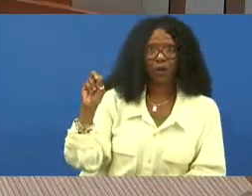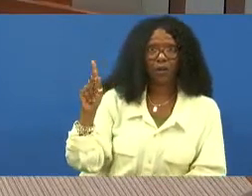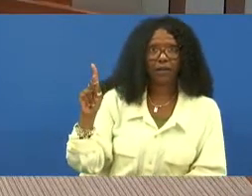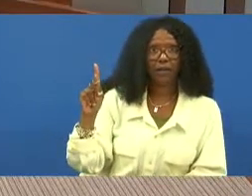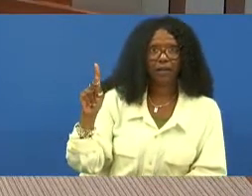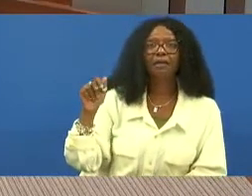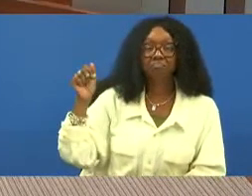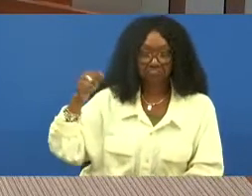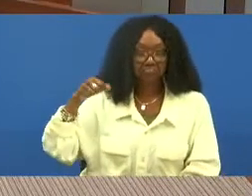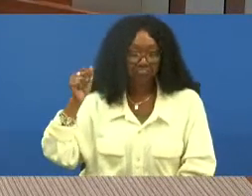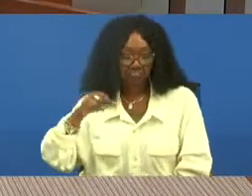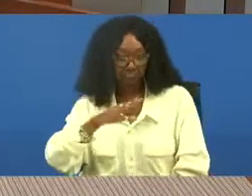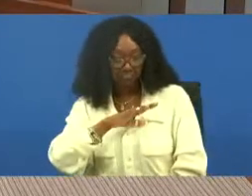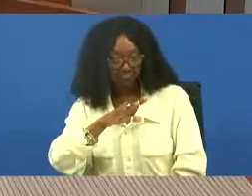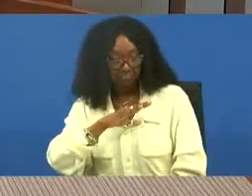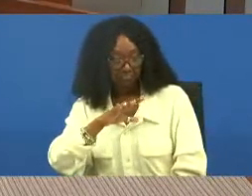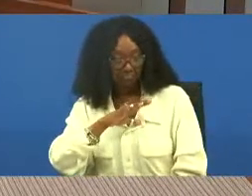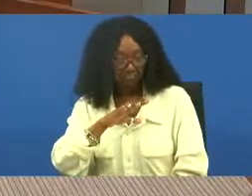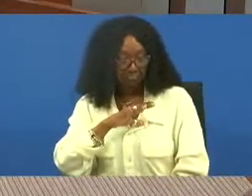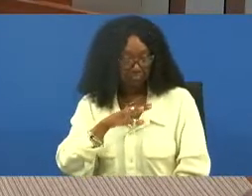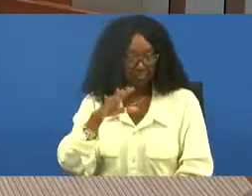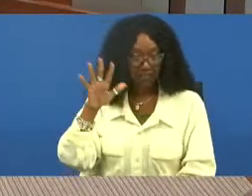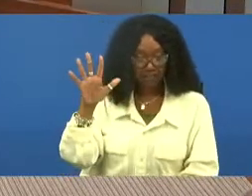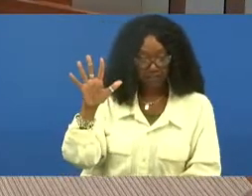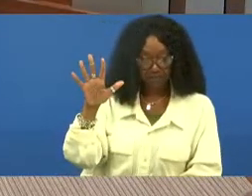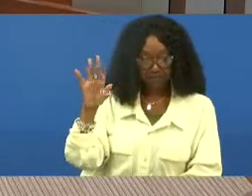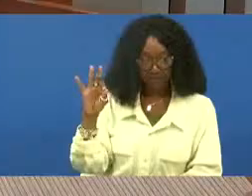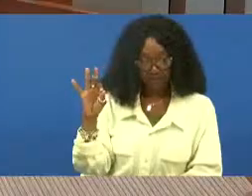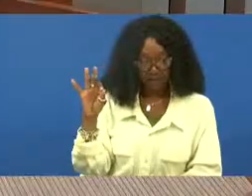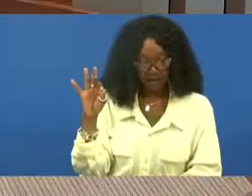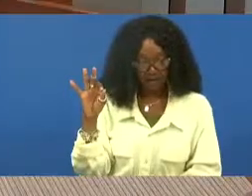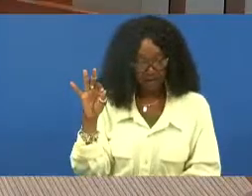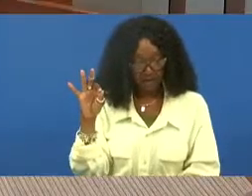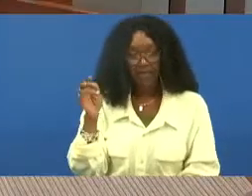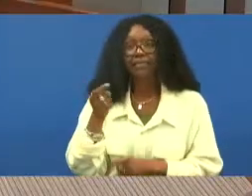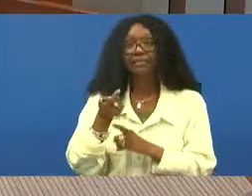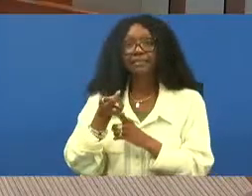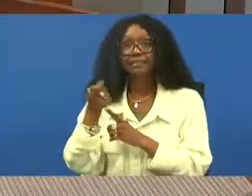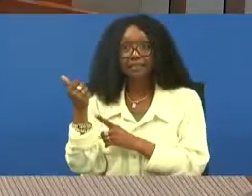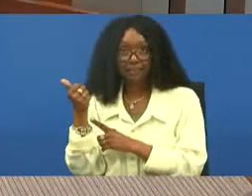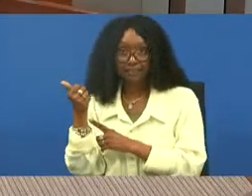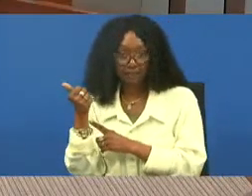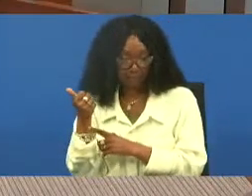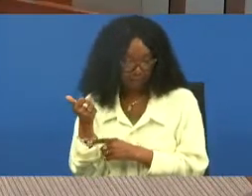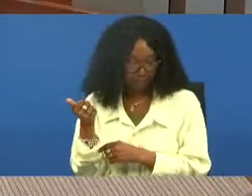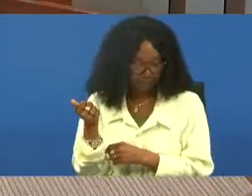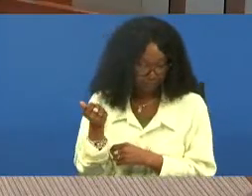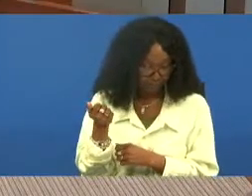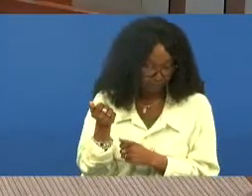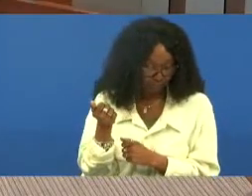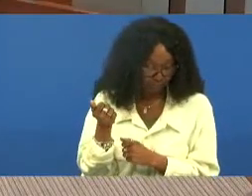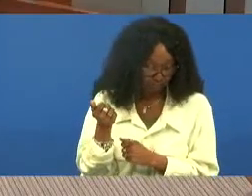Yes, sir. Okay. And 59, delete. delete. Okay.